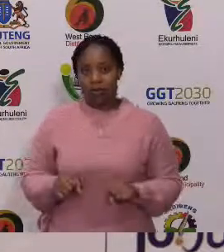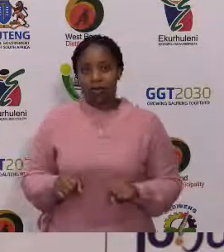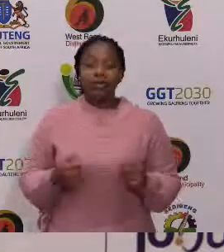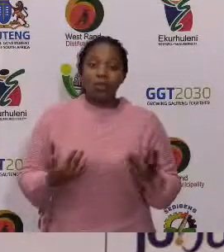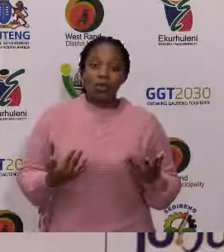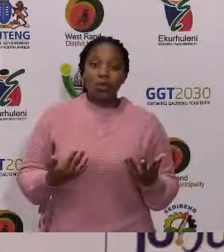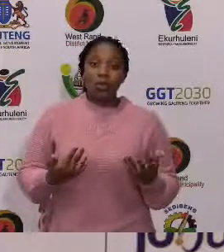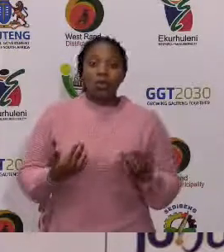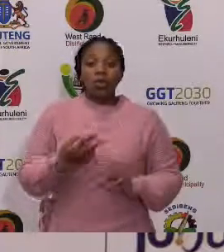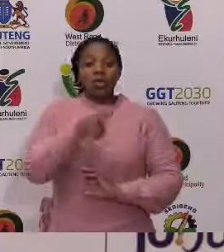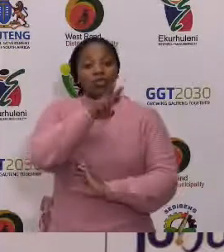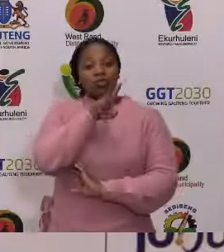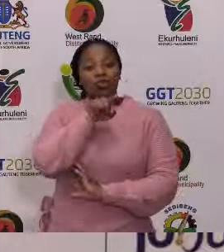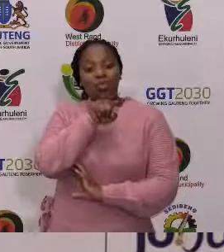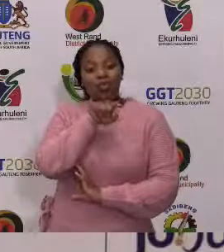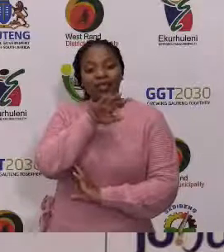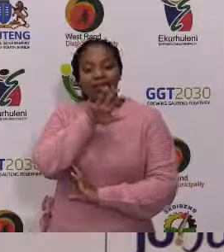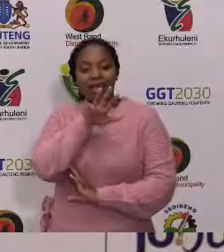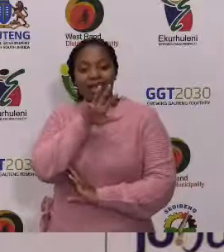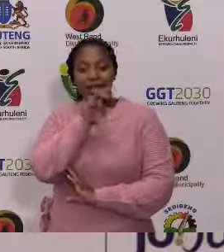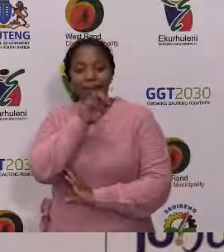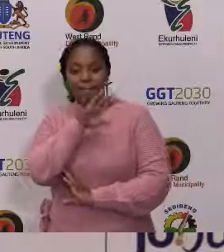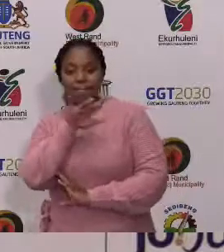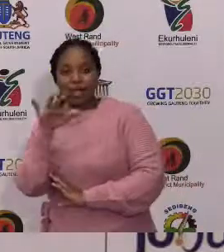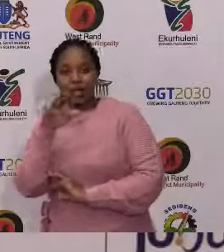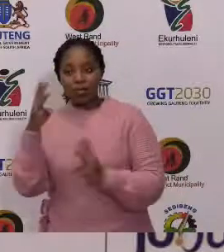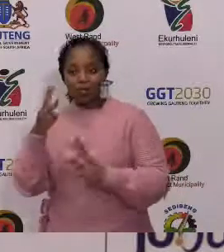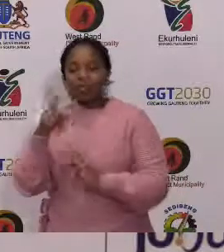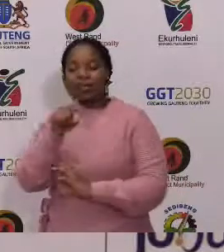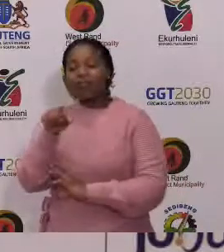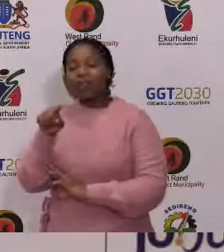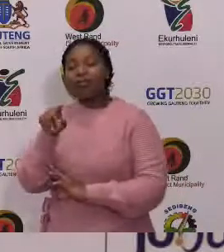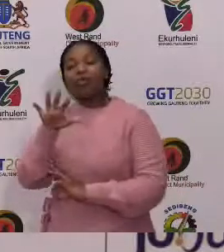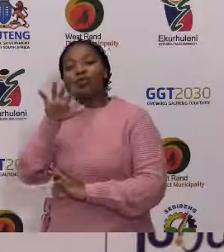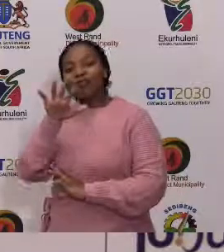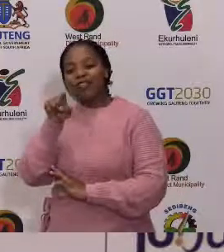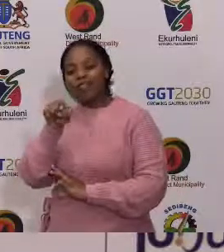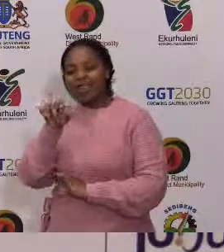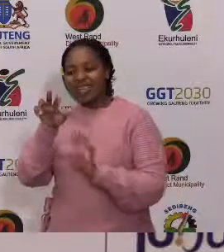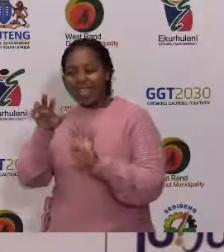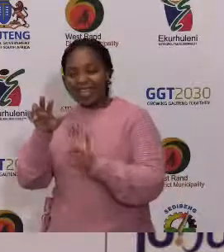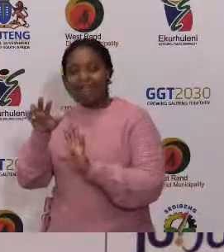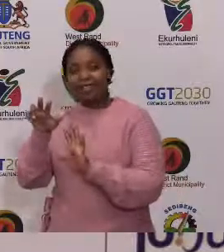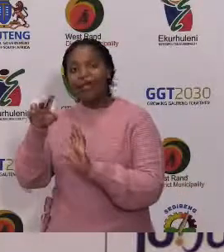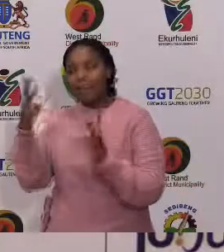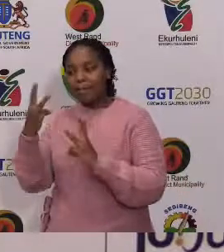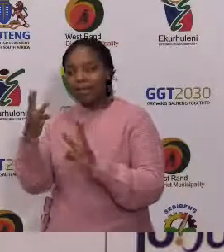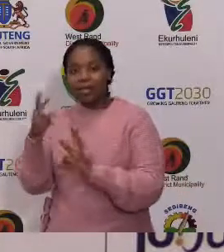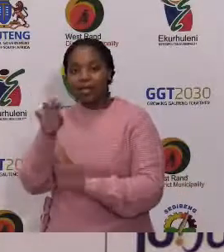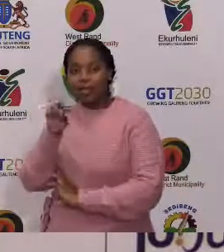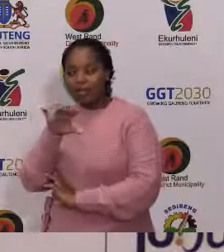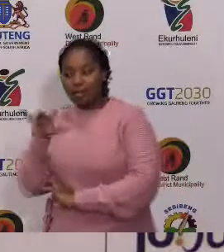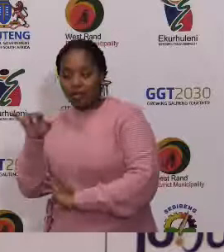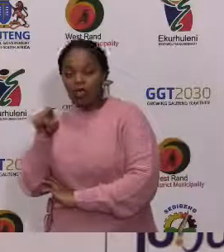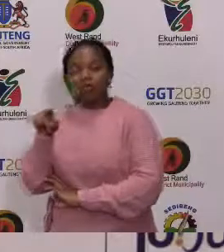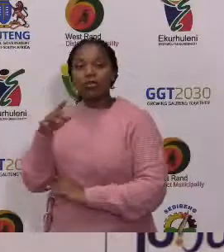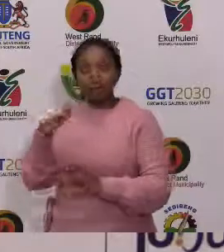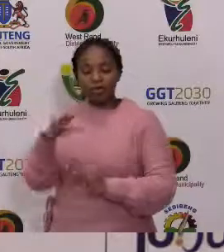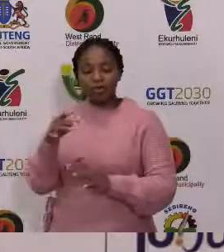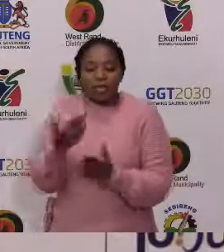between 2.9 million people up to 5.8 million people have possibly contracted